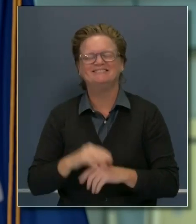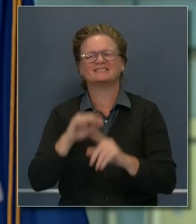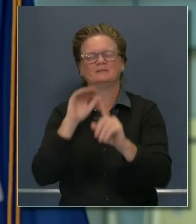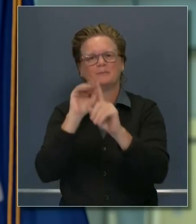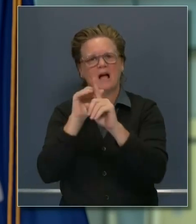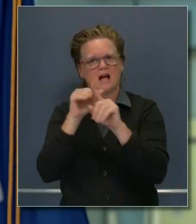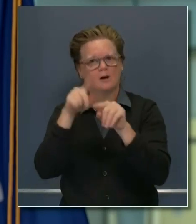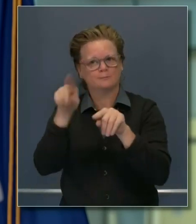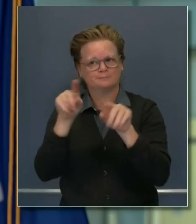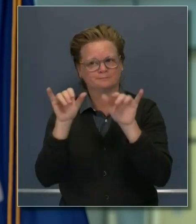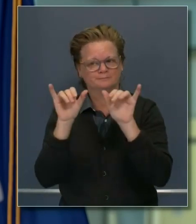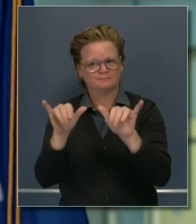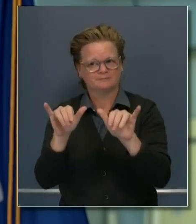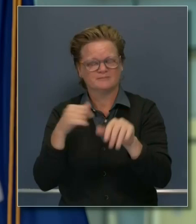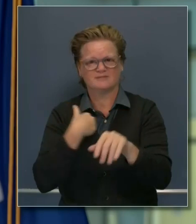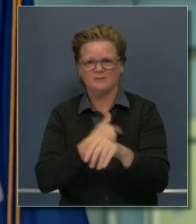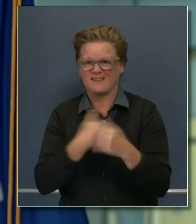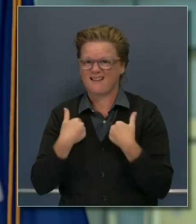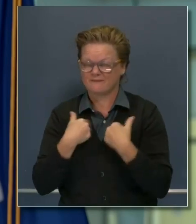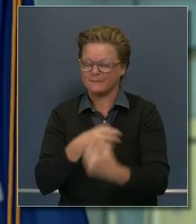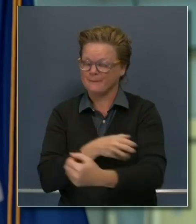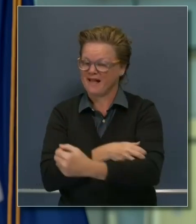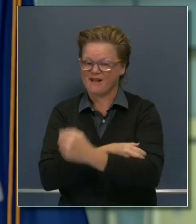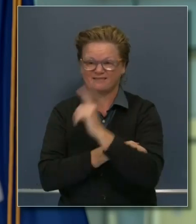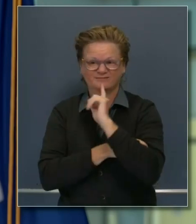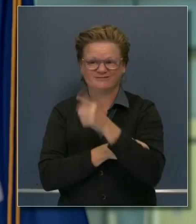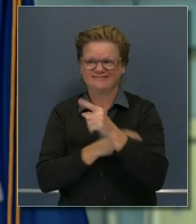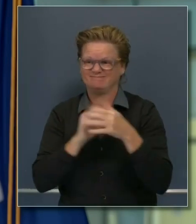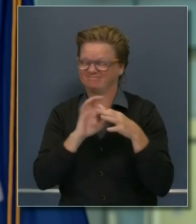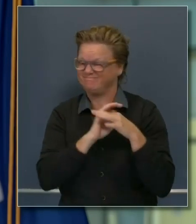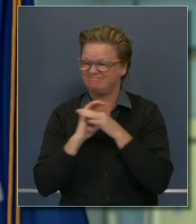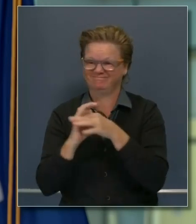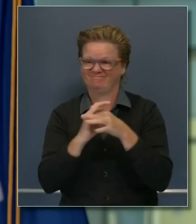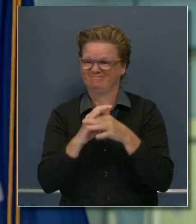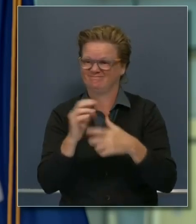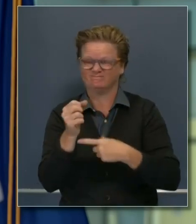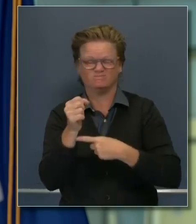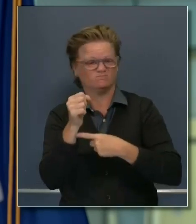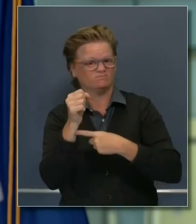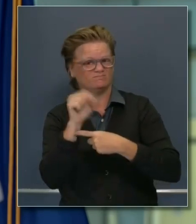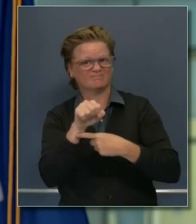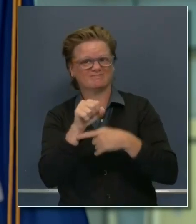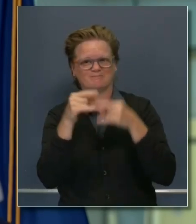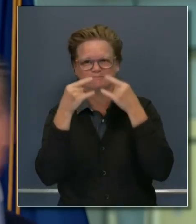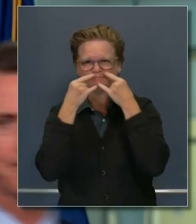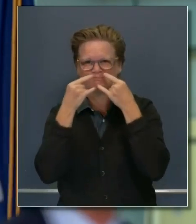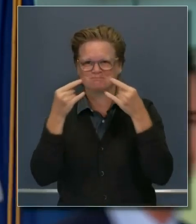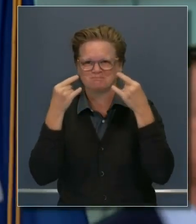power, and potency of wearing face covering, wearing a mask. Take care, everybody.